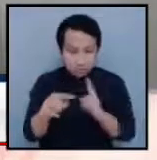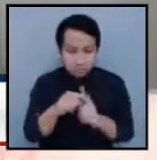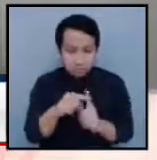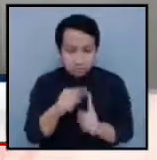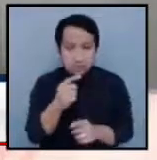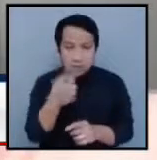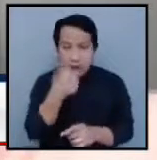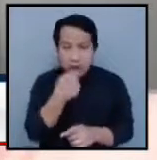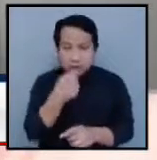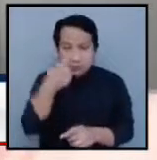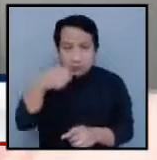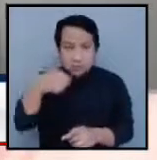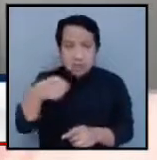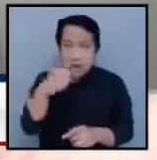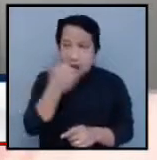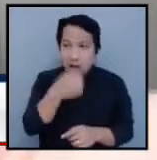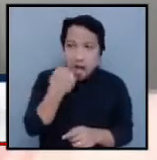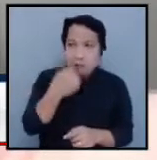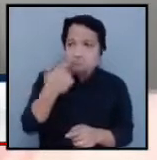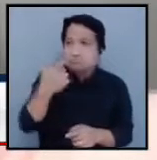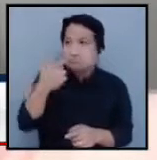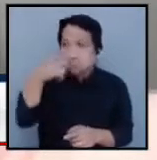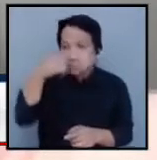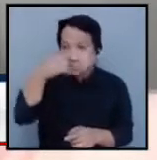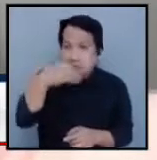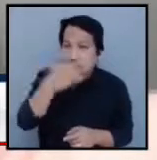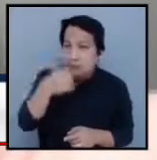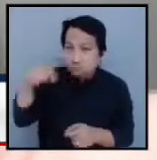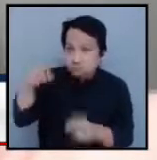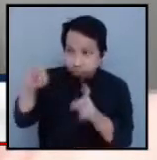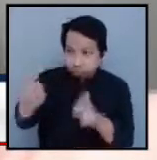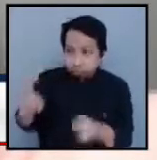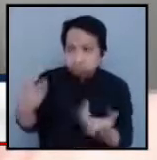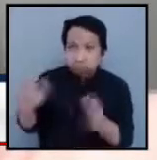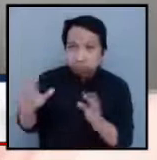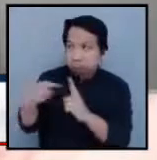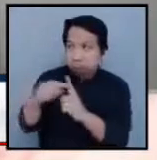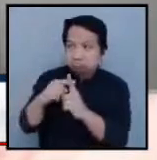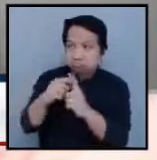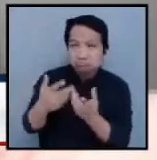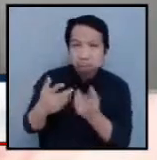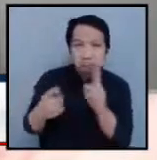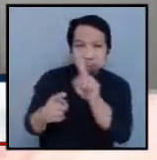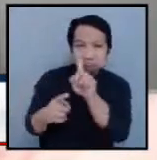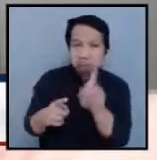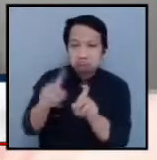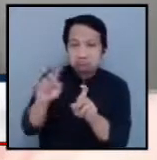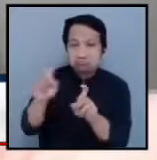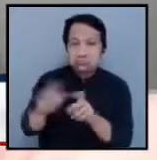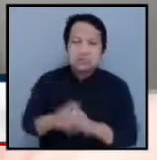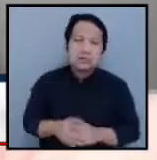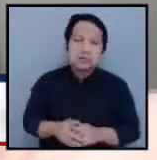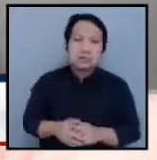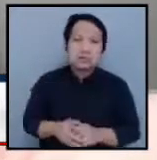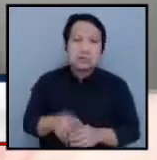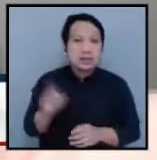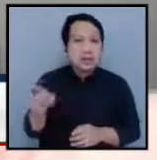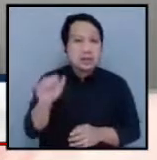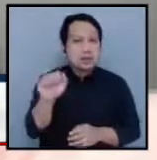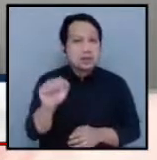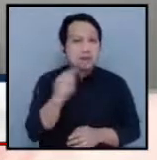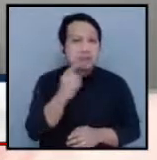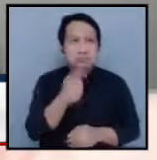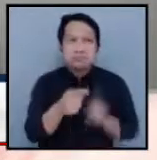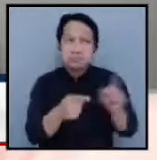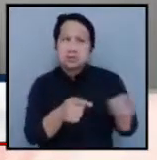RT-PCR test. Ano po ang masasabi niyo rito, Doc? Well, syempre, you know, when you go into the